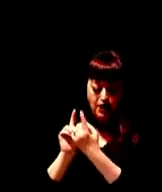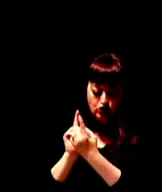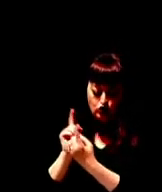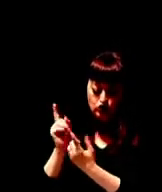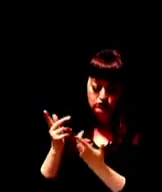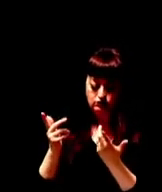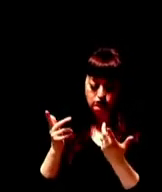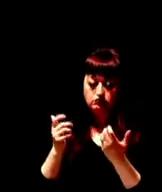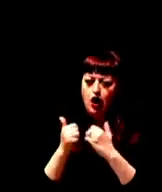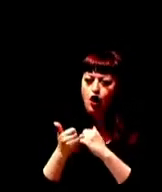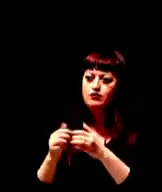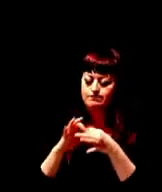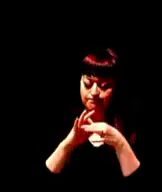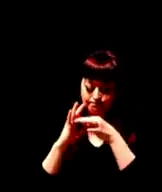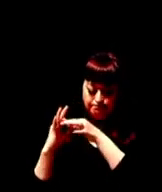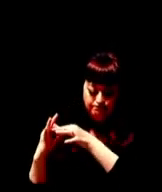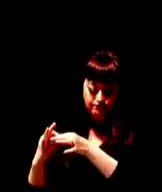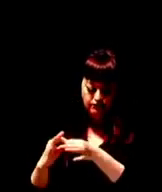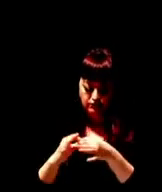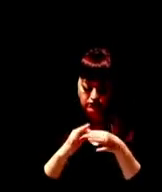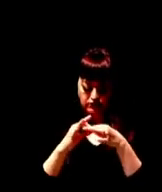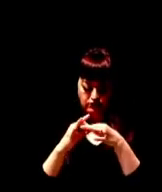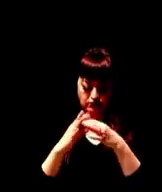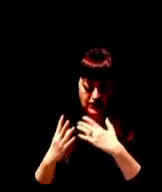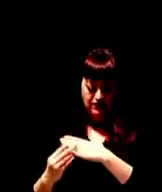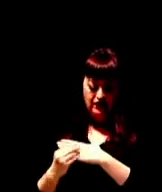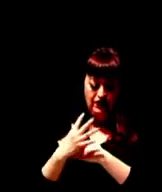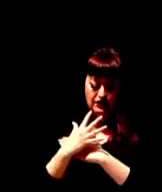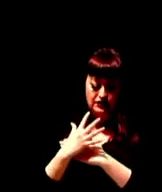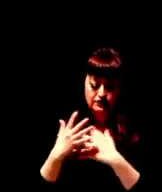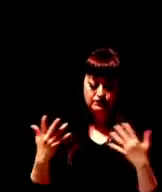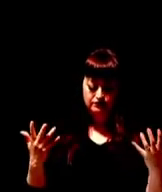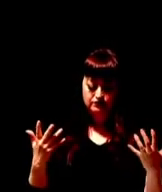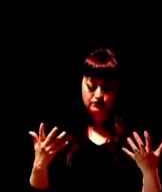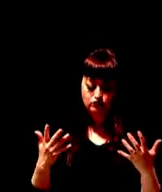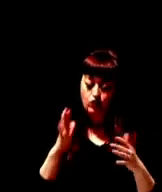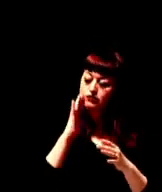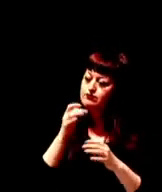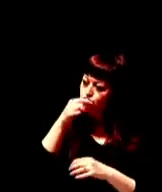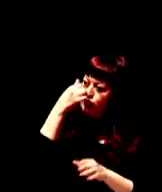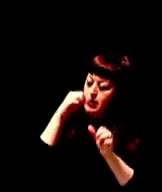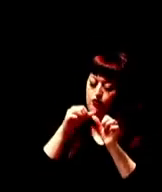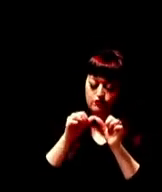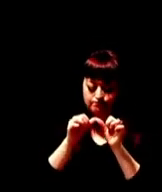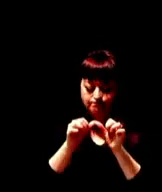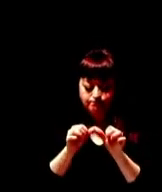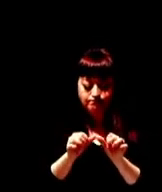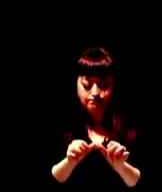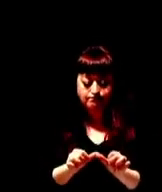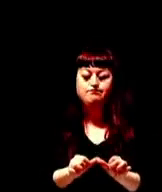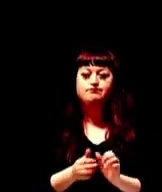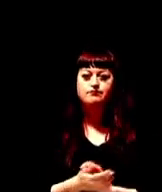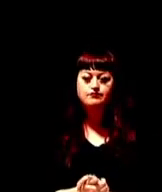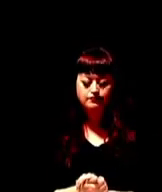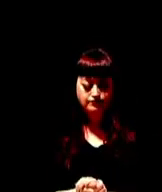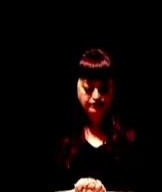and, frankly, giving us advice that will, in many instances, last a lifetime, all of this does not go